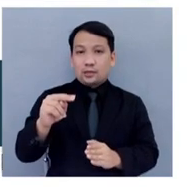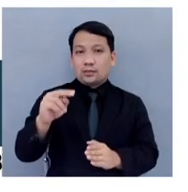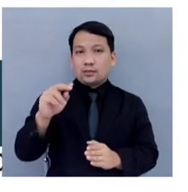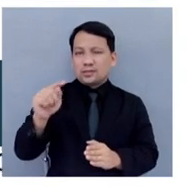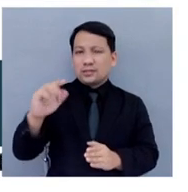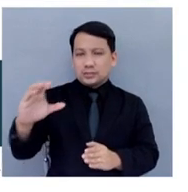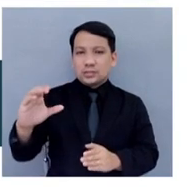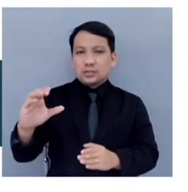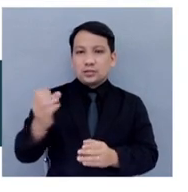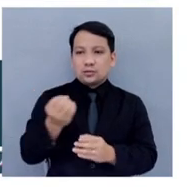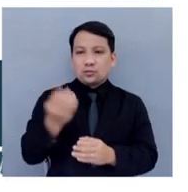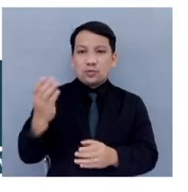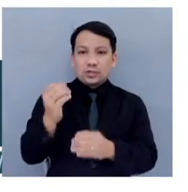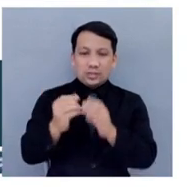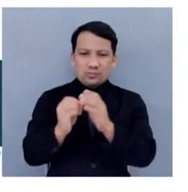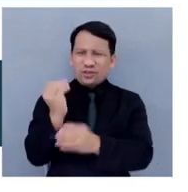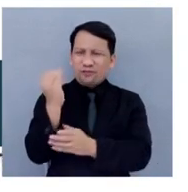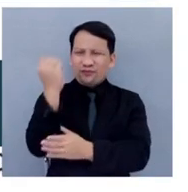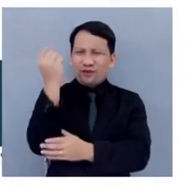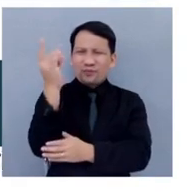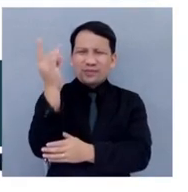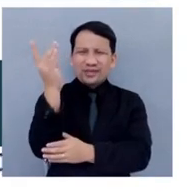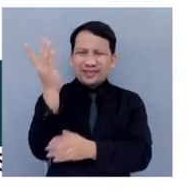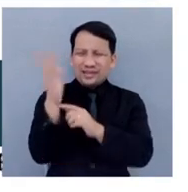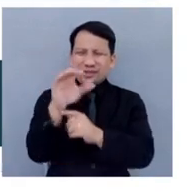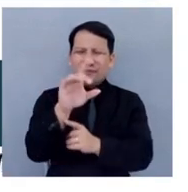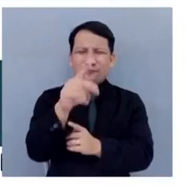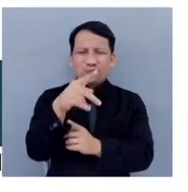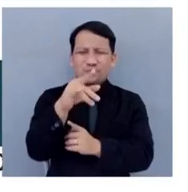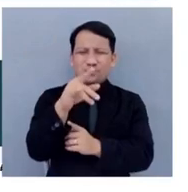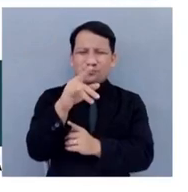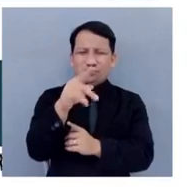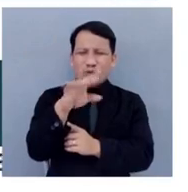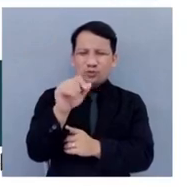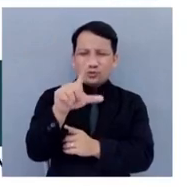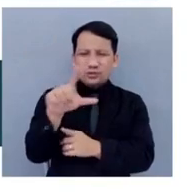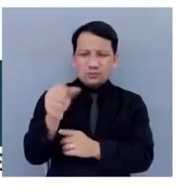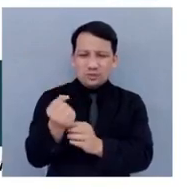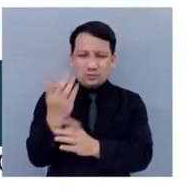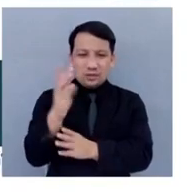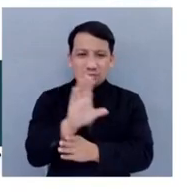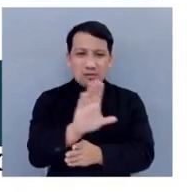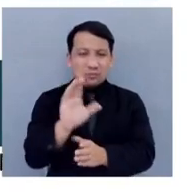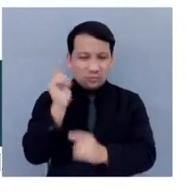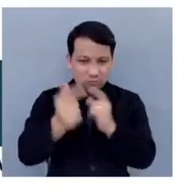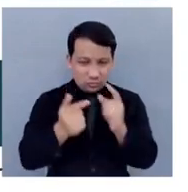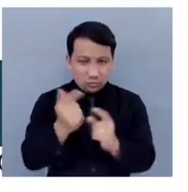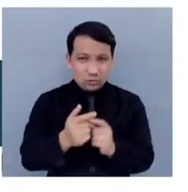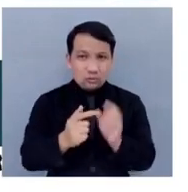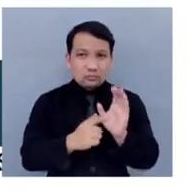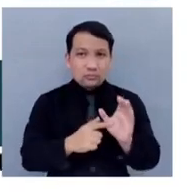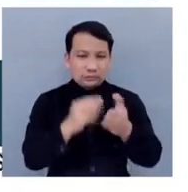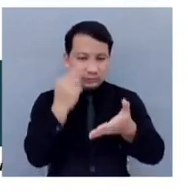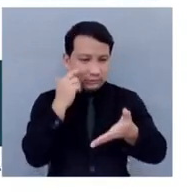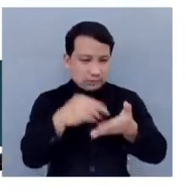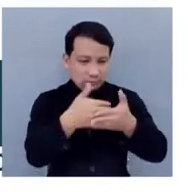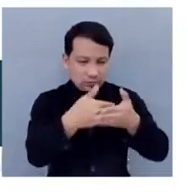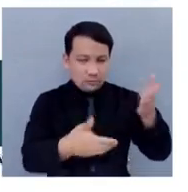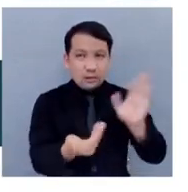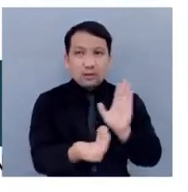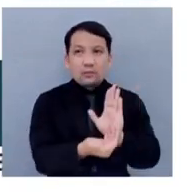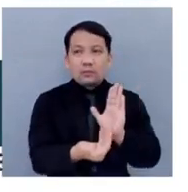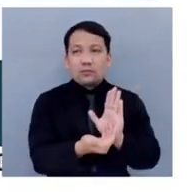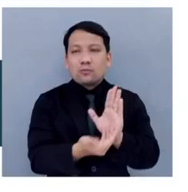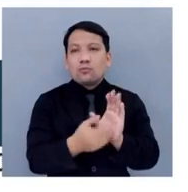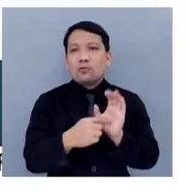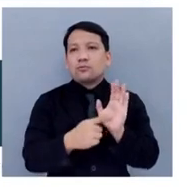calls, 99 should get through. But when Smart and Globe call Dito, their calls get through because we adhere to the